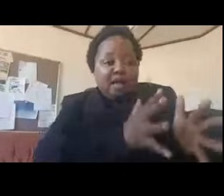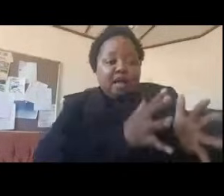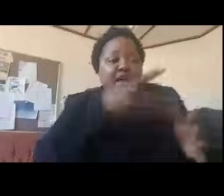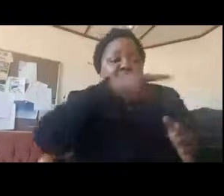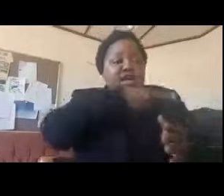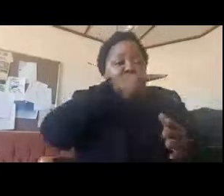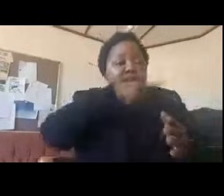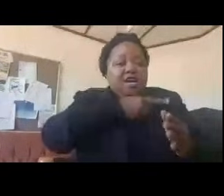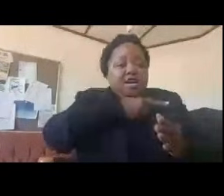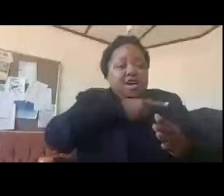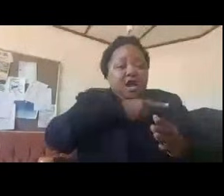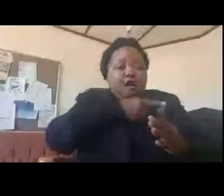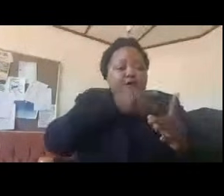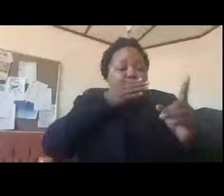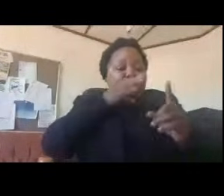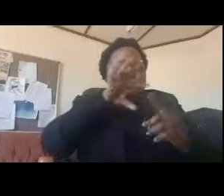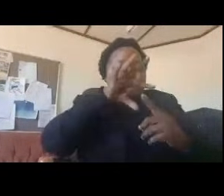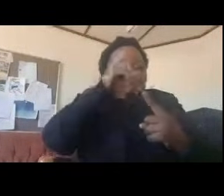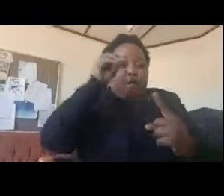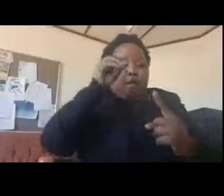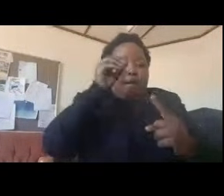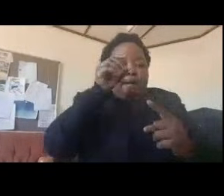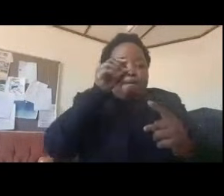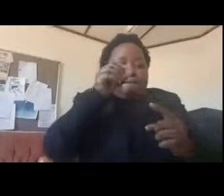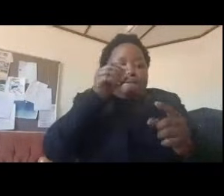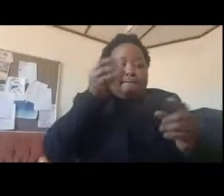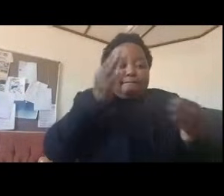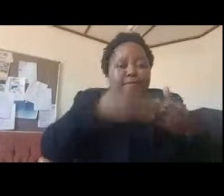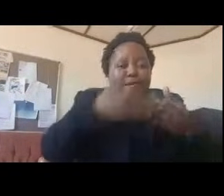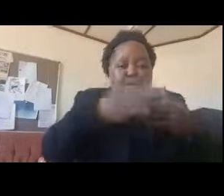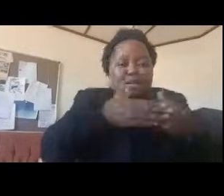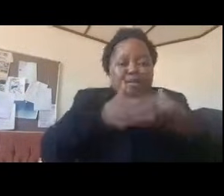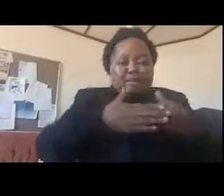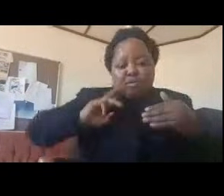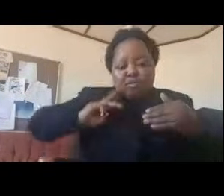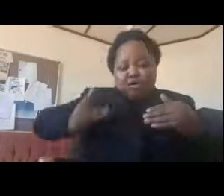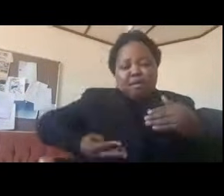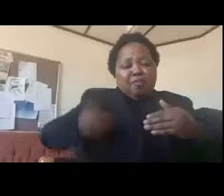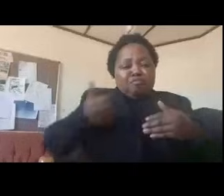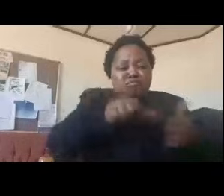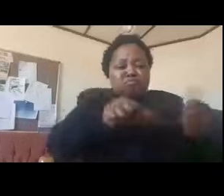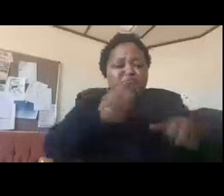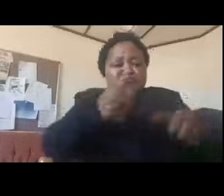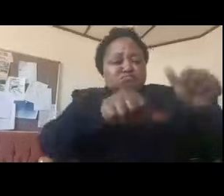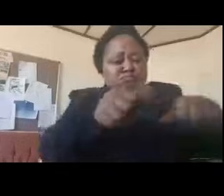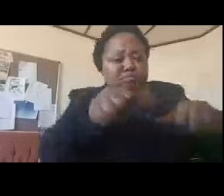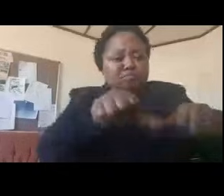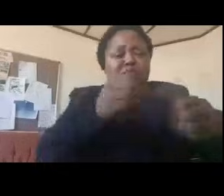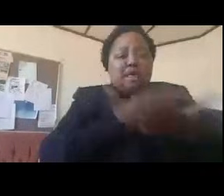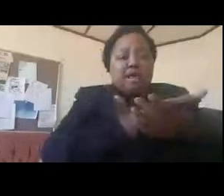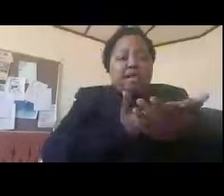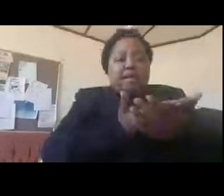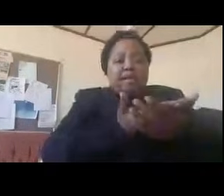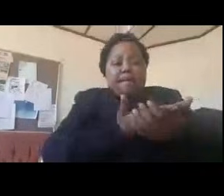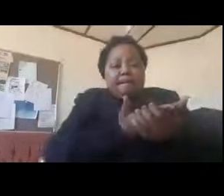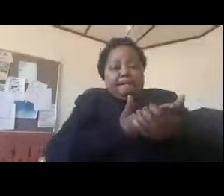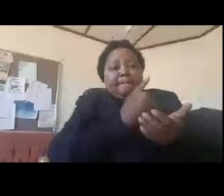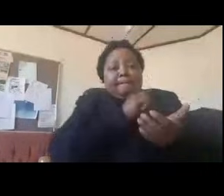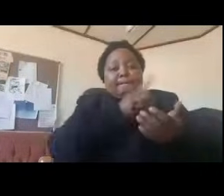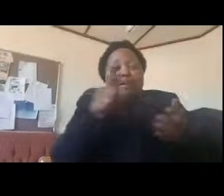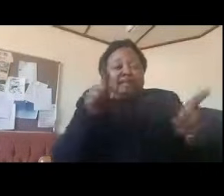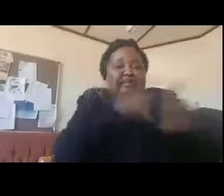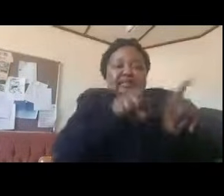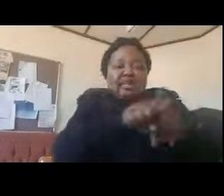in meetings. This is like a GPS. You are telling the car to turn left to avoid traffic. But